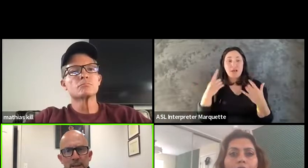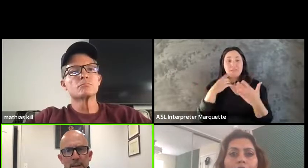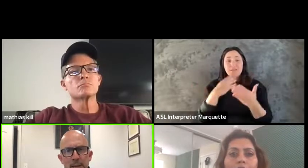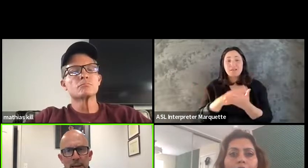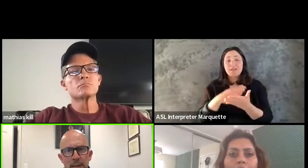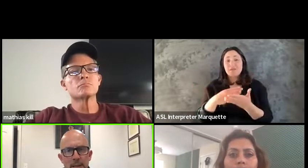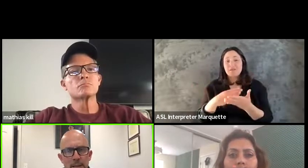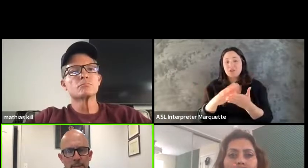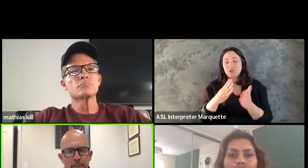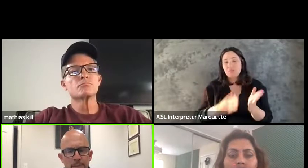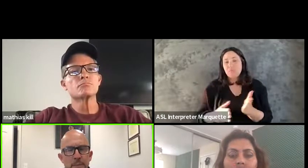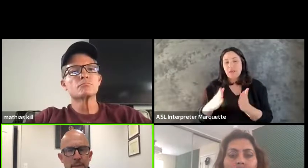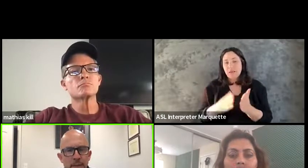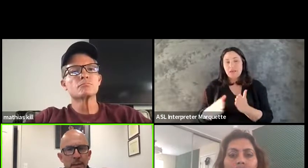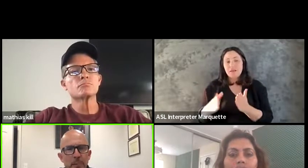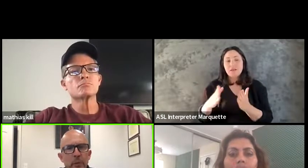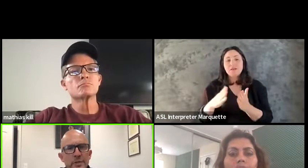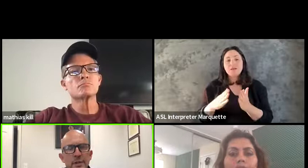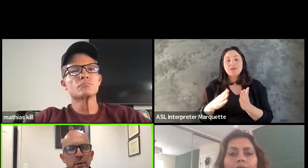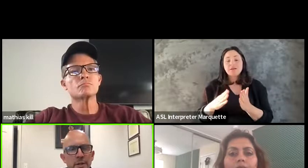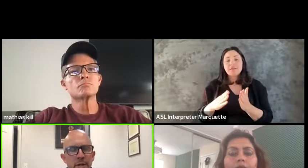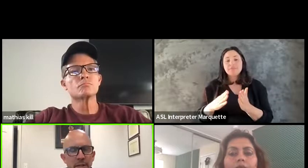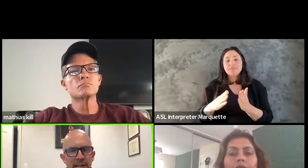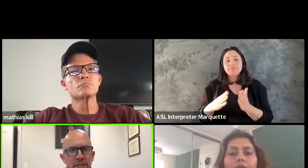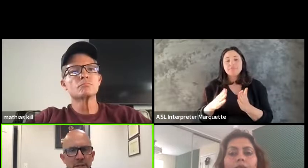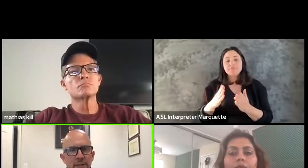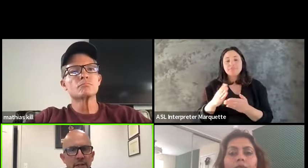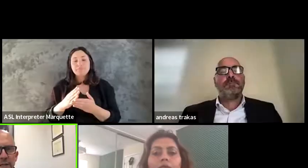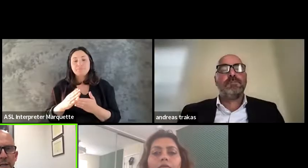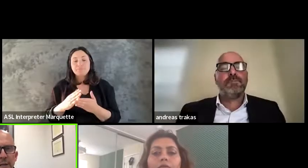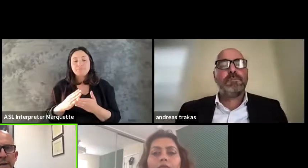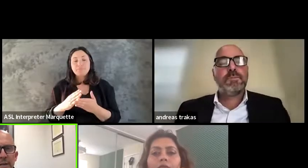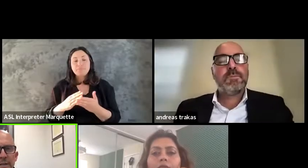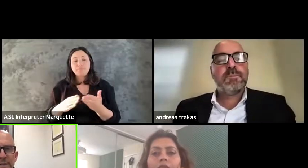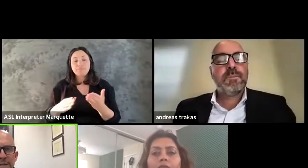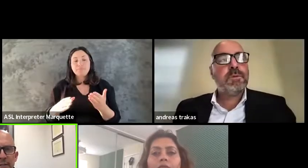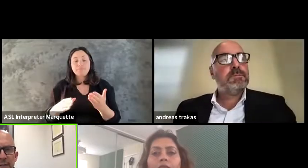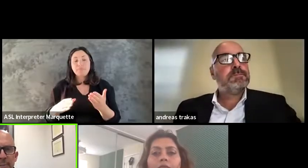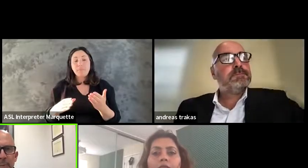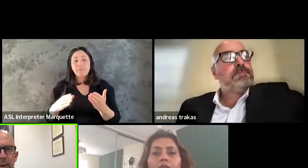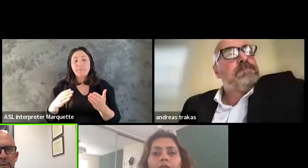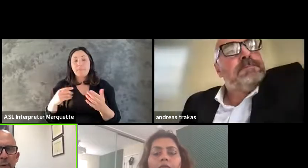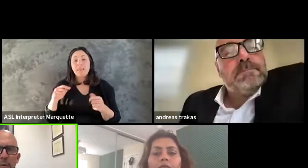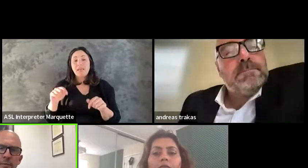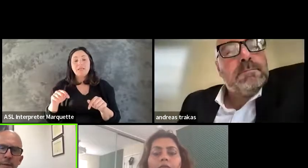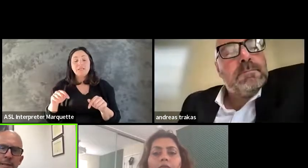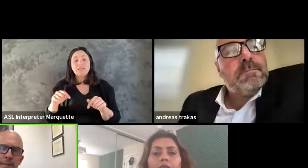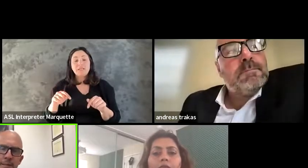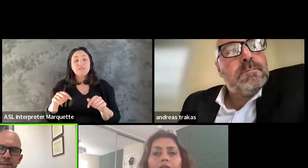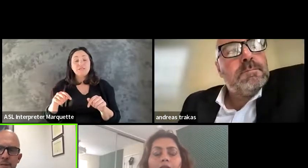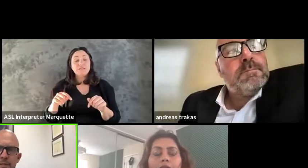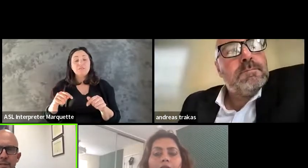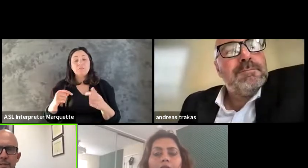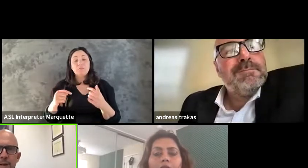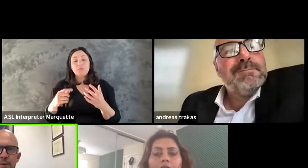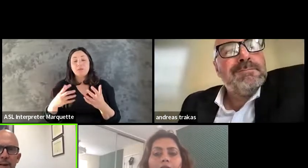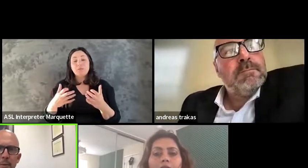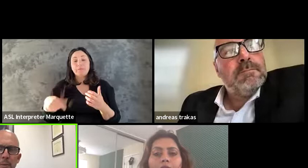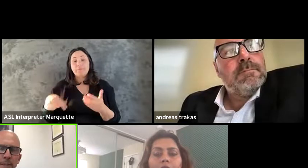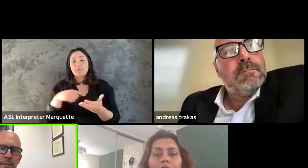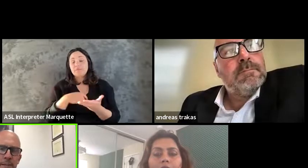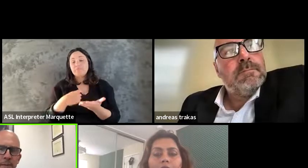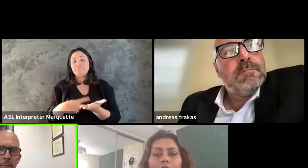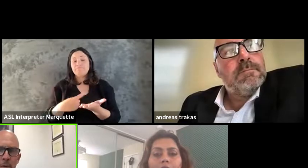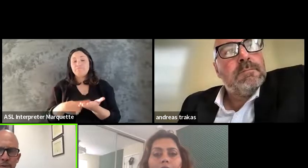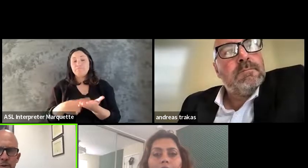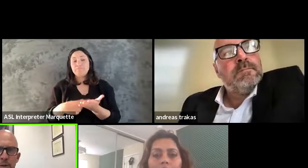planning a portion or a section of the year, this is definitely part of what we've been in discussions around. How can